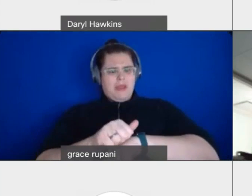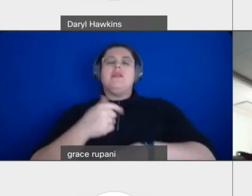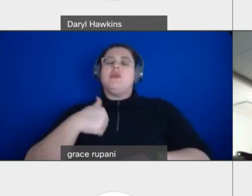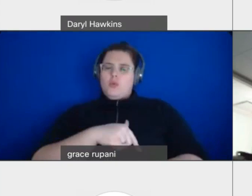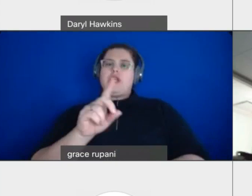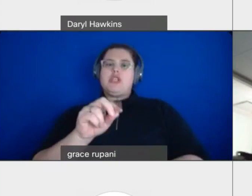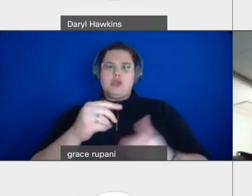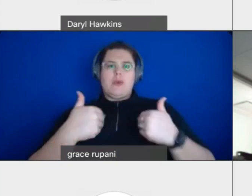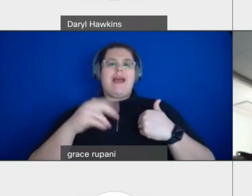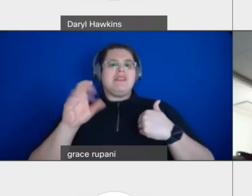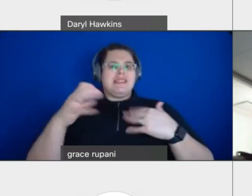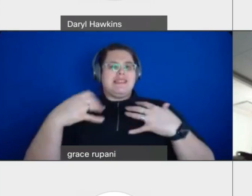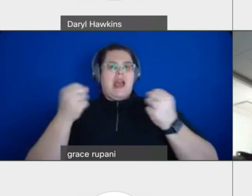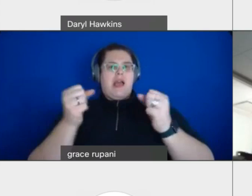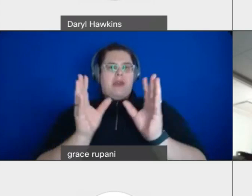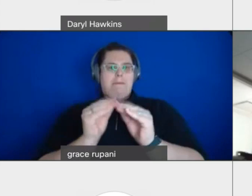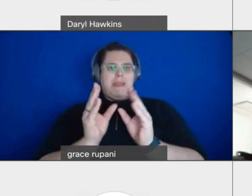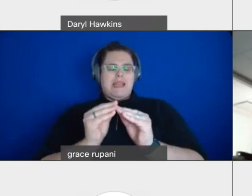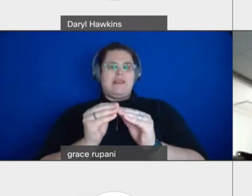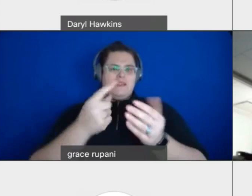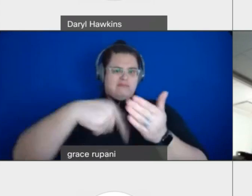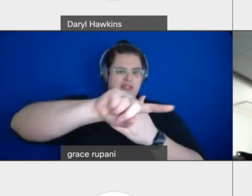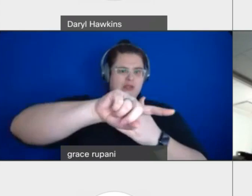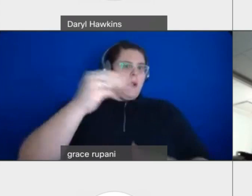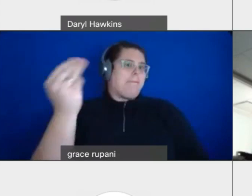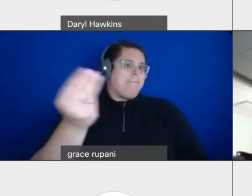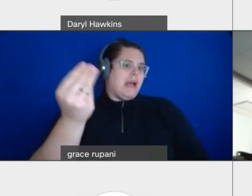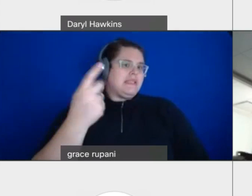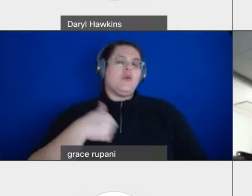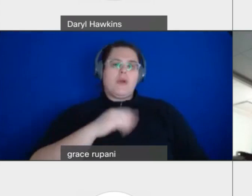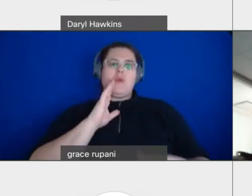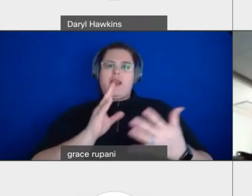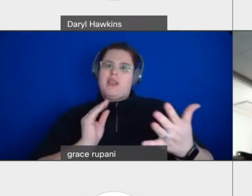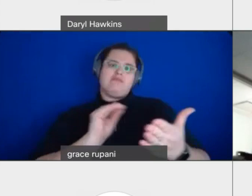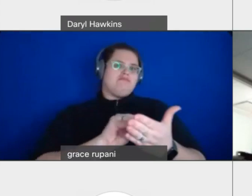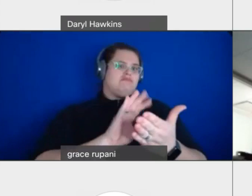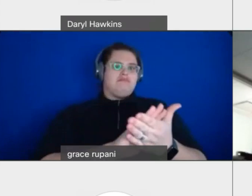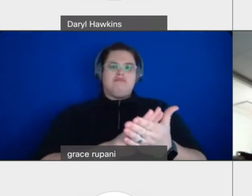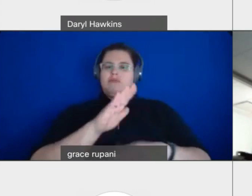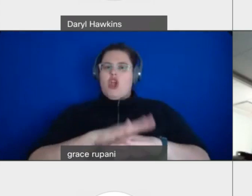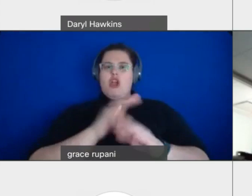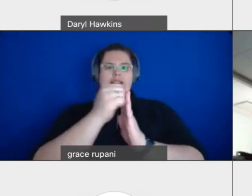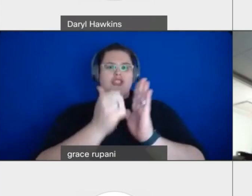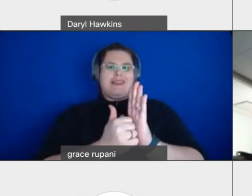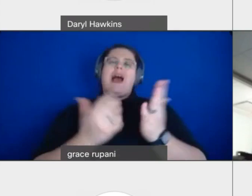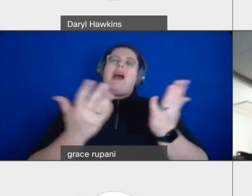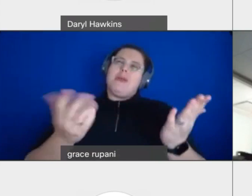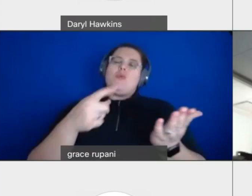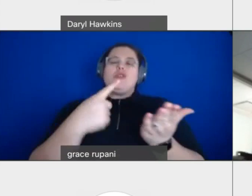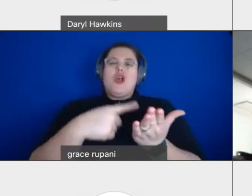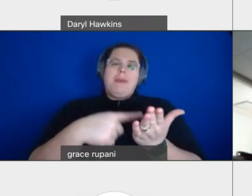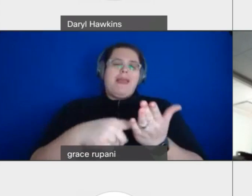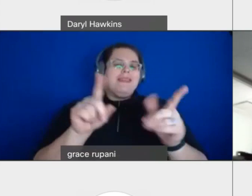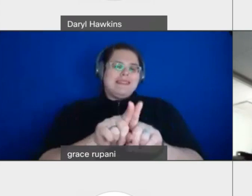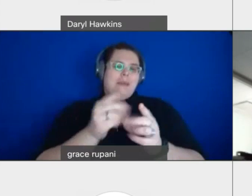with DC Health, and we'll definitely make that an agenda item. We talk about it every week, but